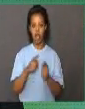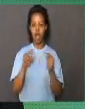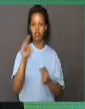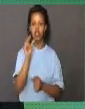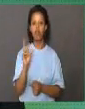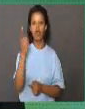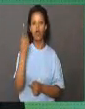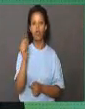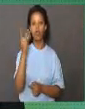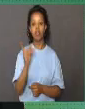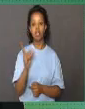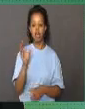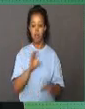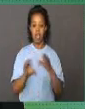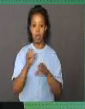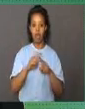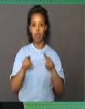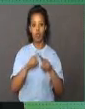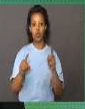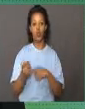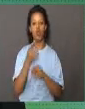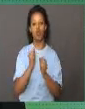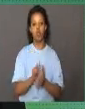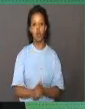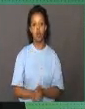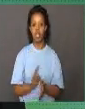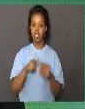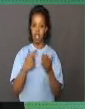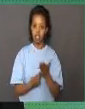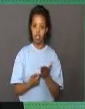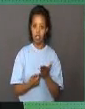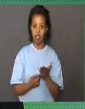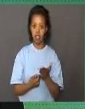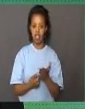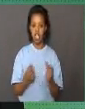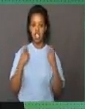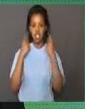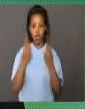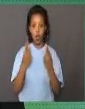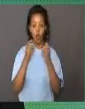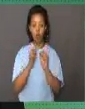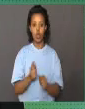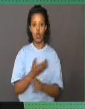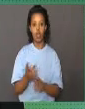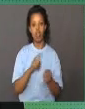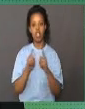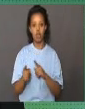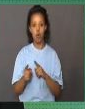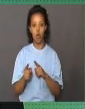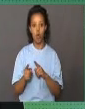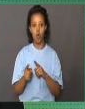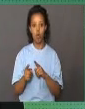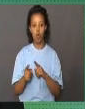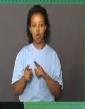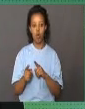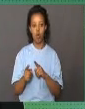Antibiotics differ chemically, so it is understandable that they also differ in